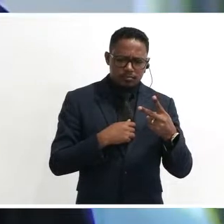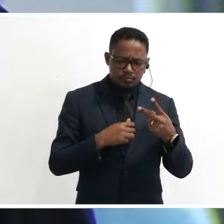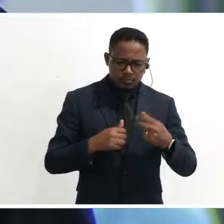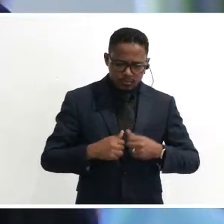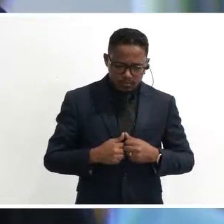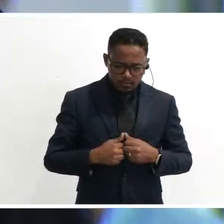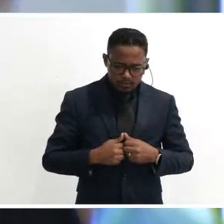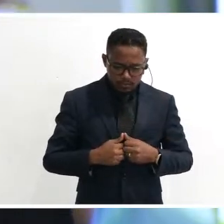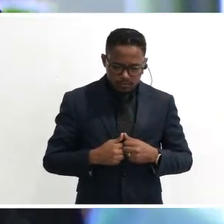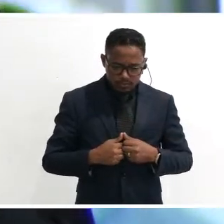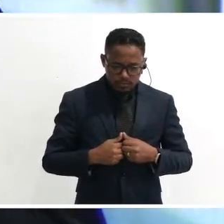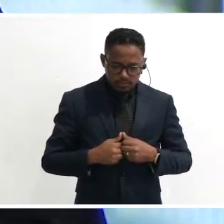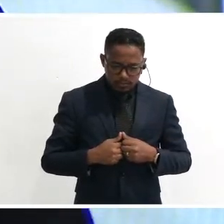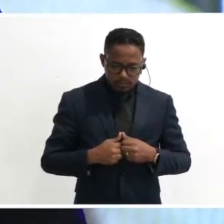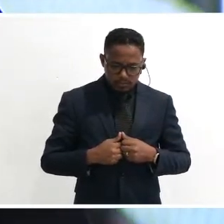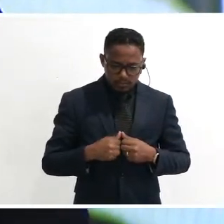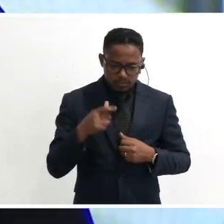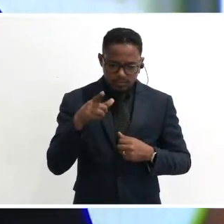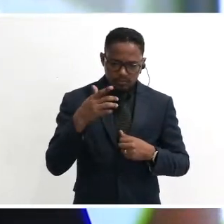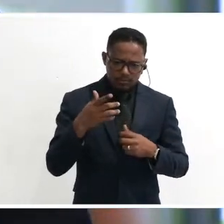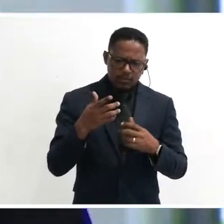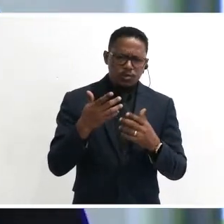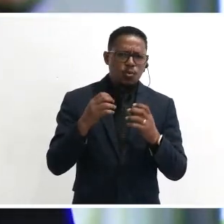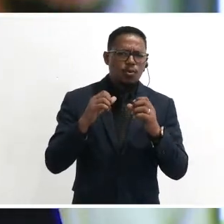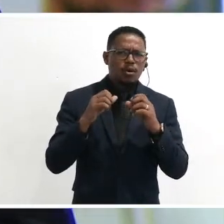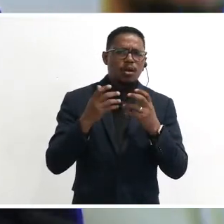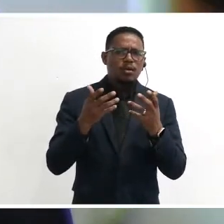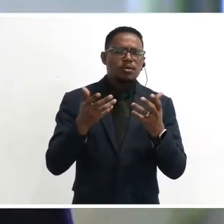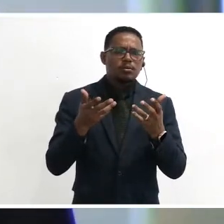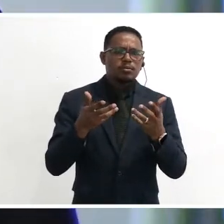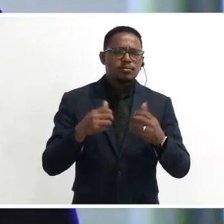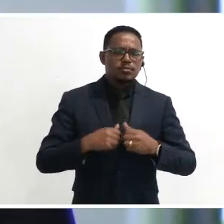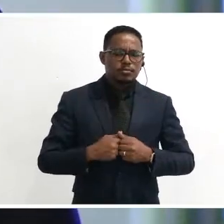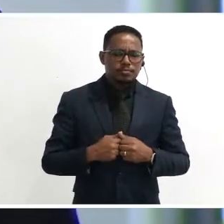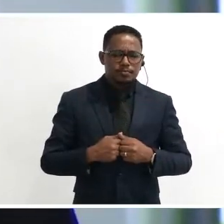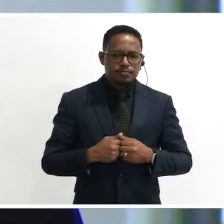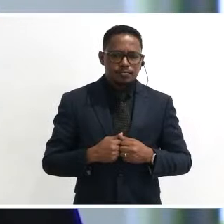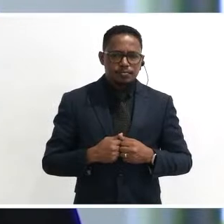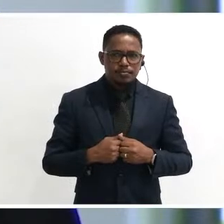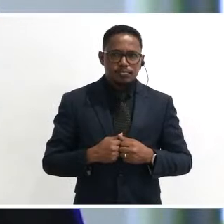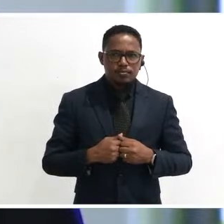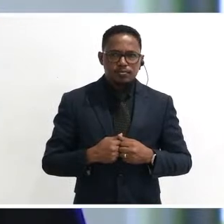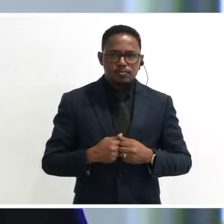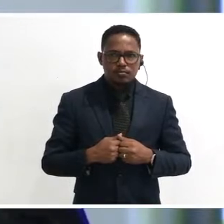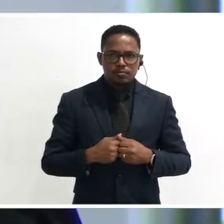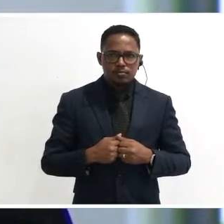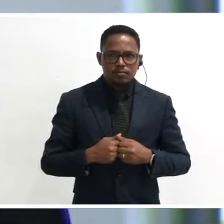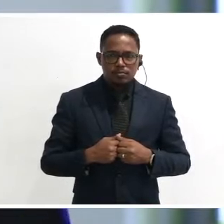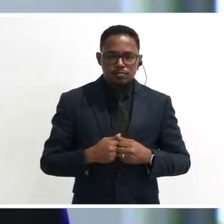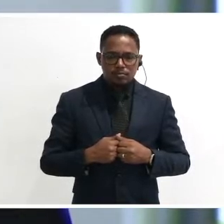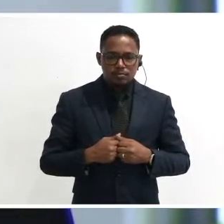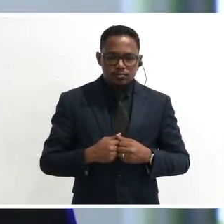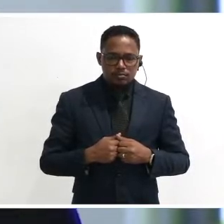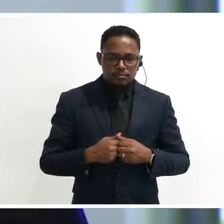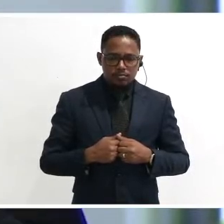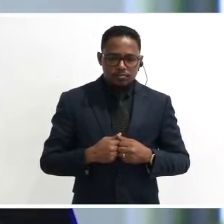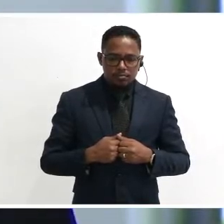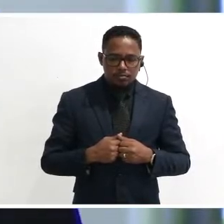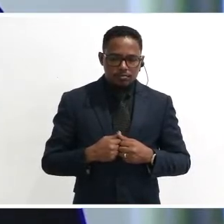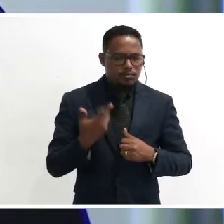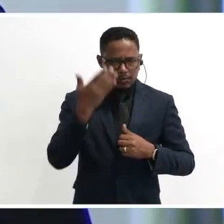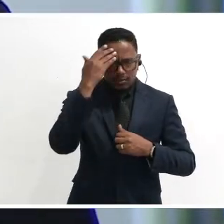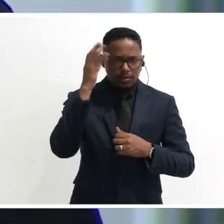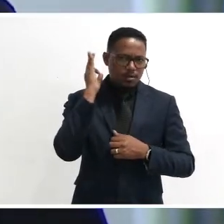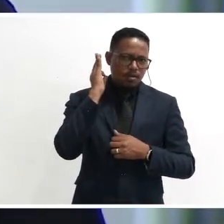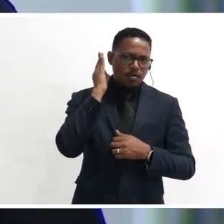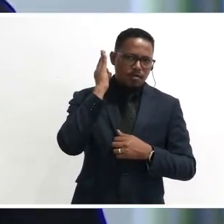future also for advanced packaging or just traditional packaging? I ask because if that is the future, then perhaps it